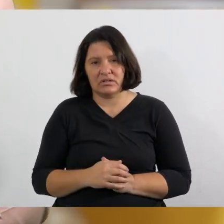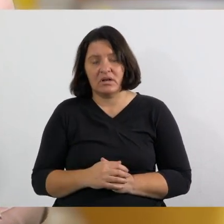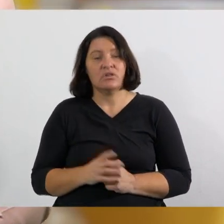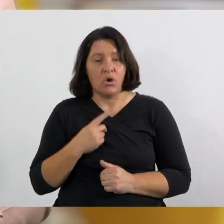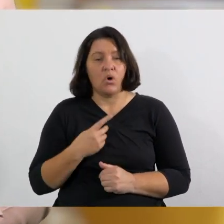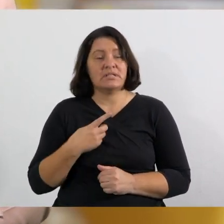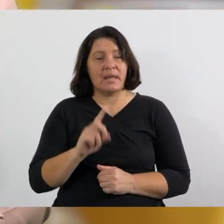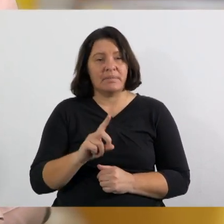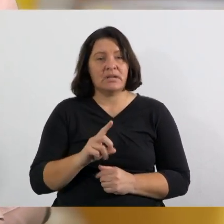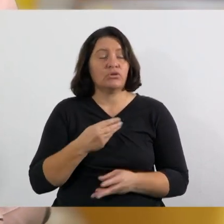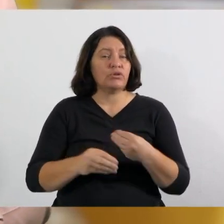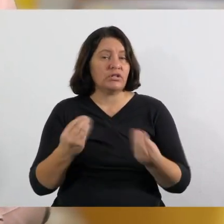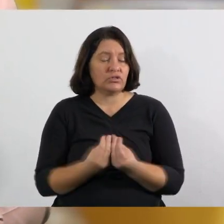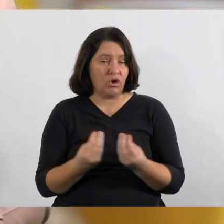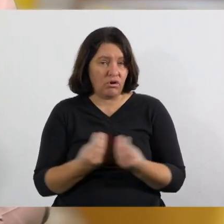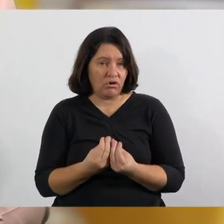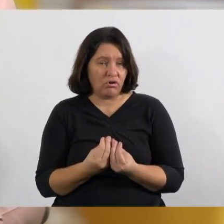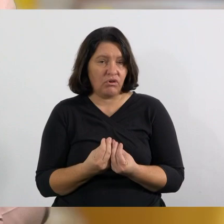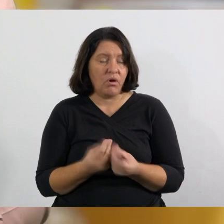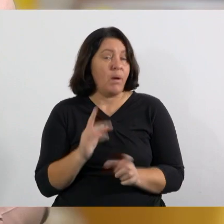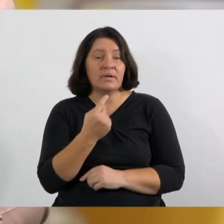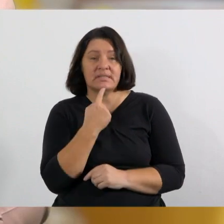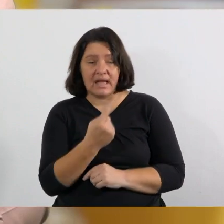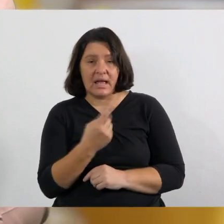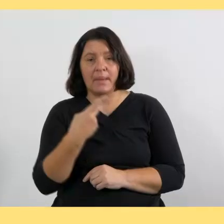trading stock and then I will say petty cash.